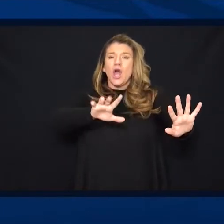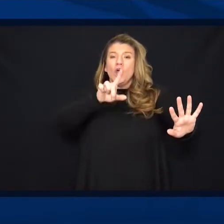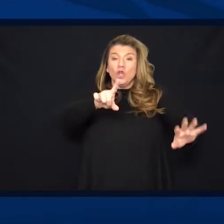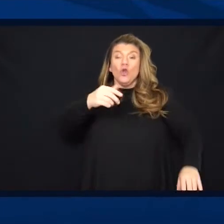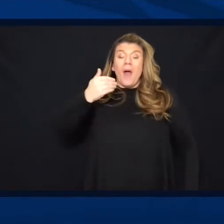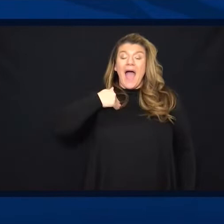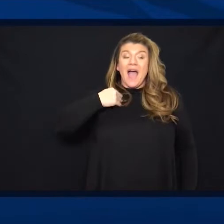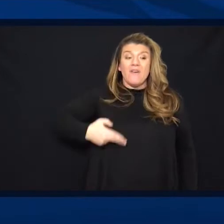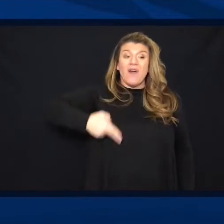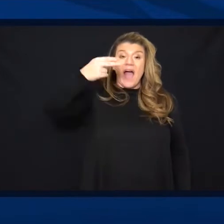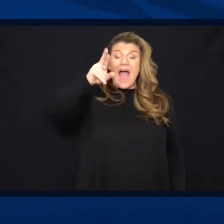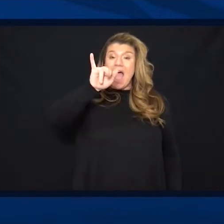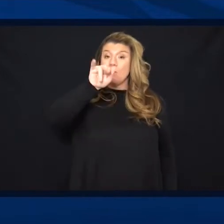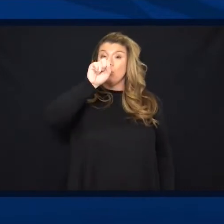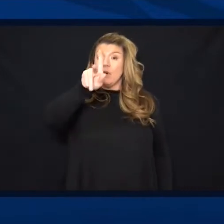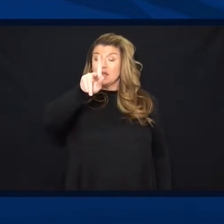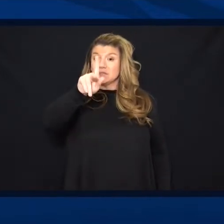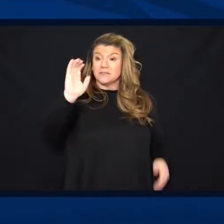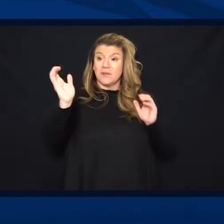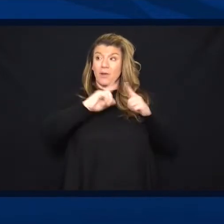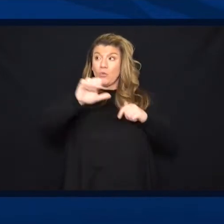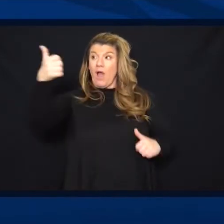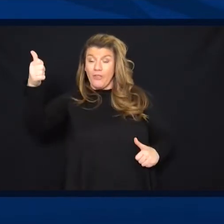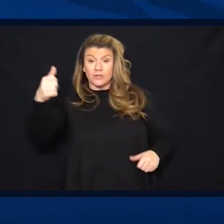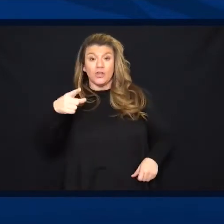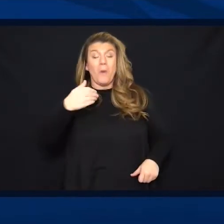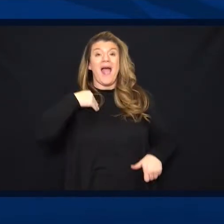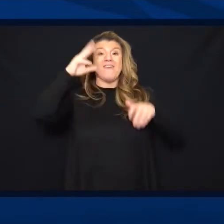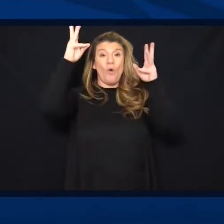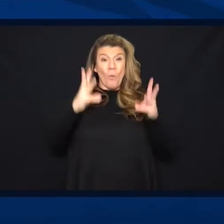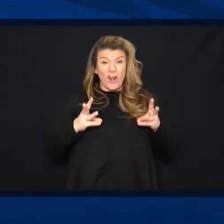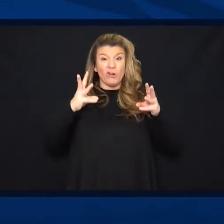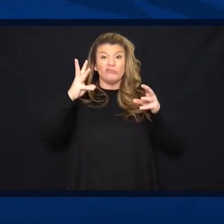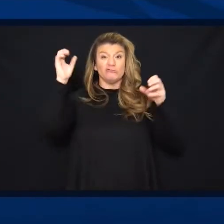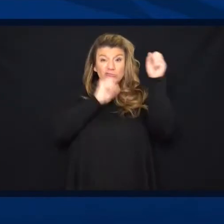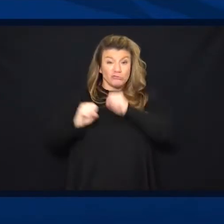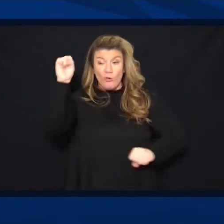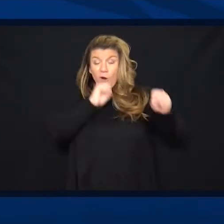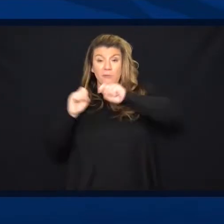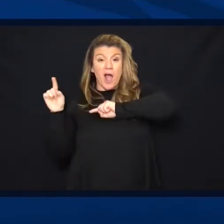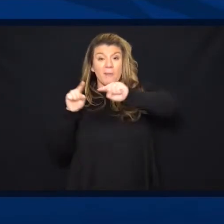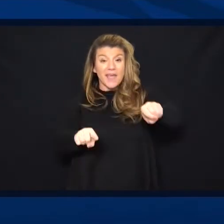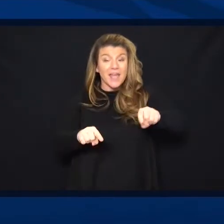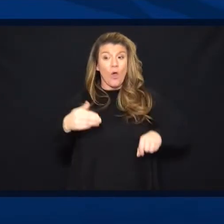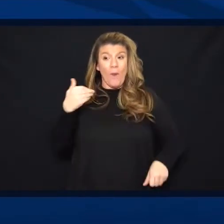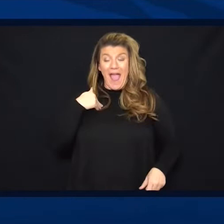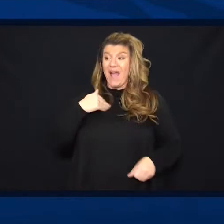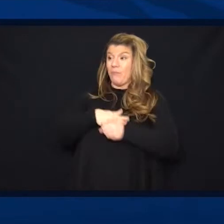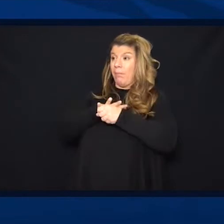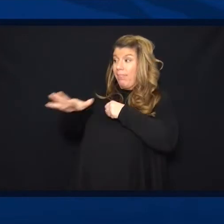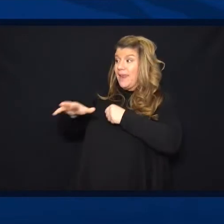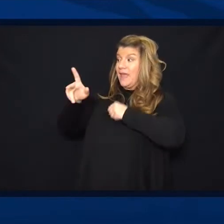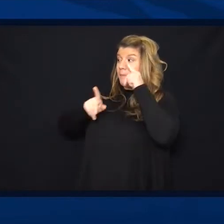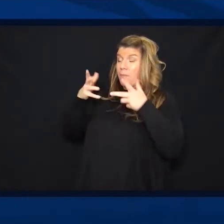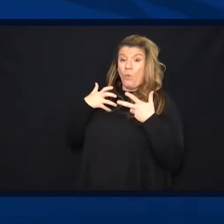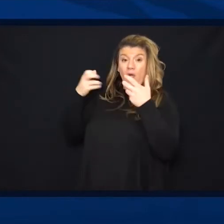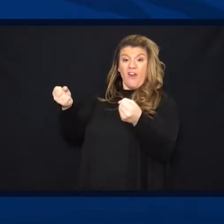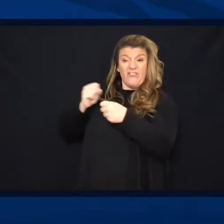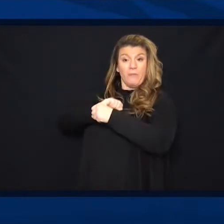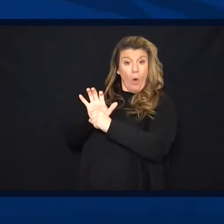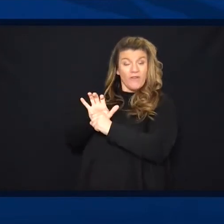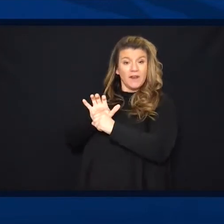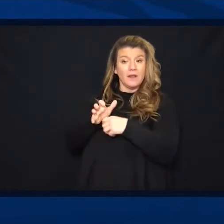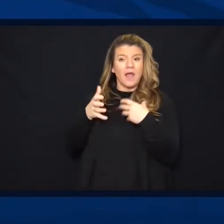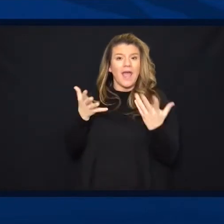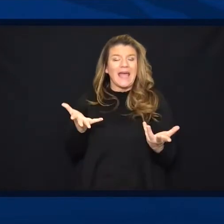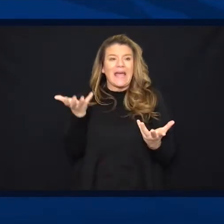anyone else. And we do have a winter storm coming out there, and we do have people recovering from COVID. Could we get any words